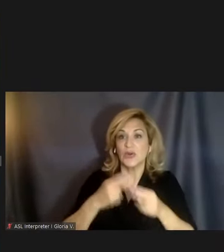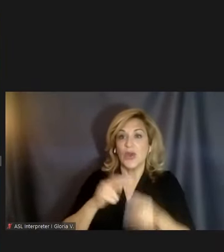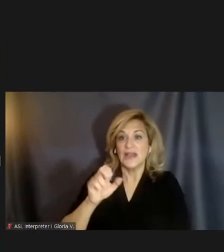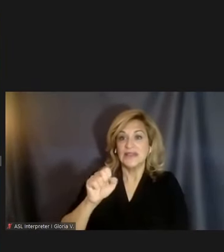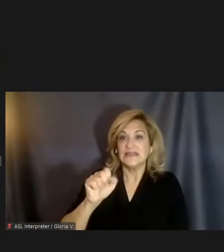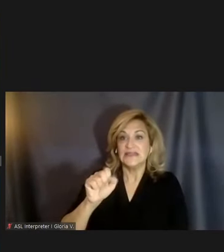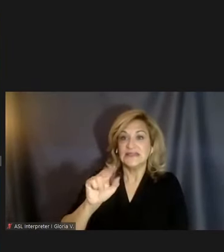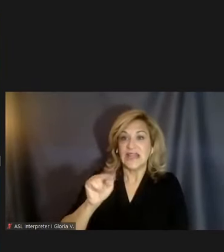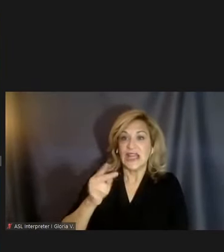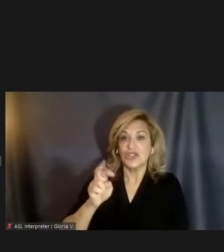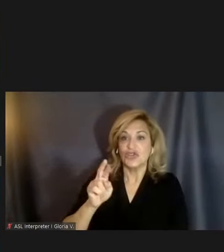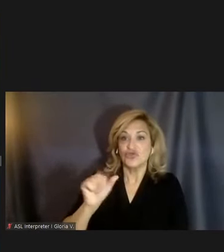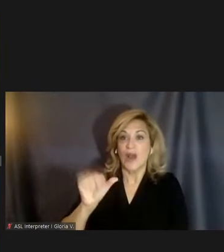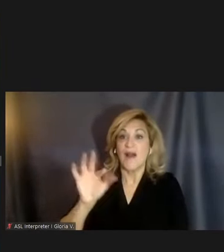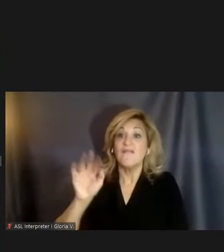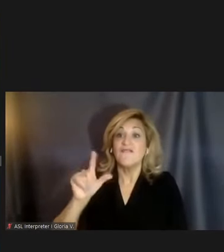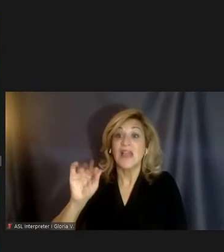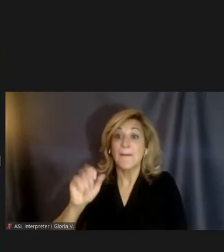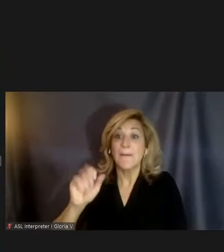by Kristen O'Reilly.